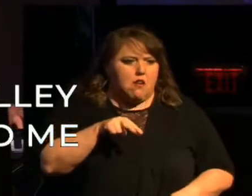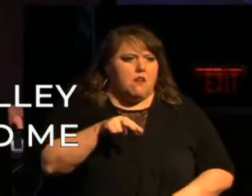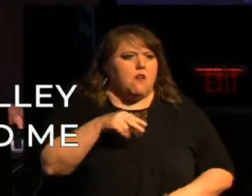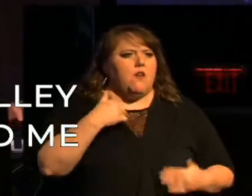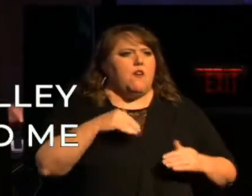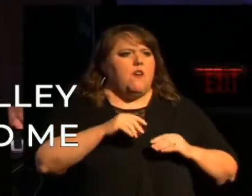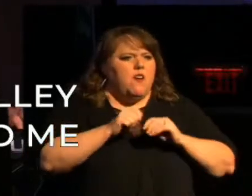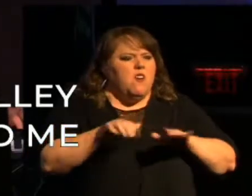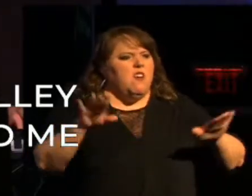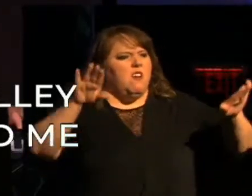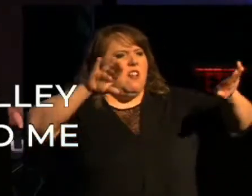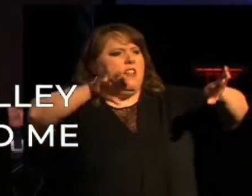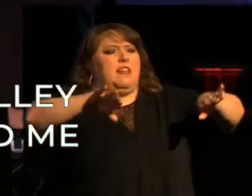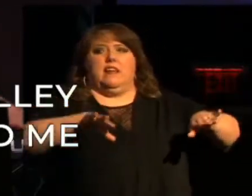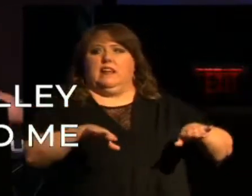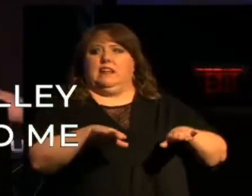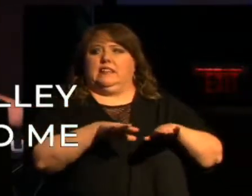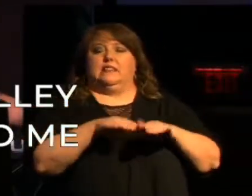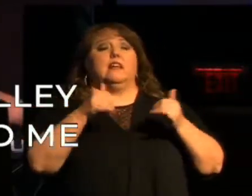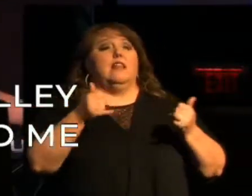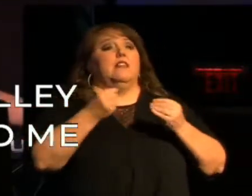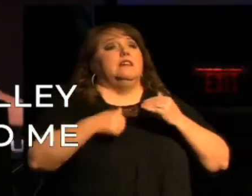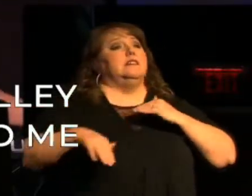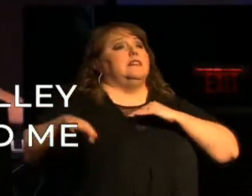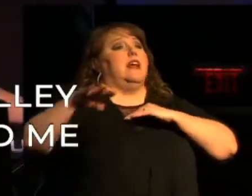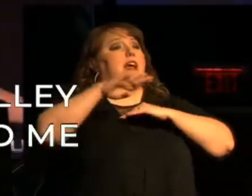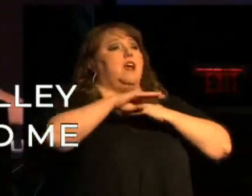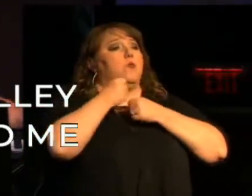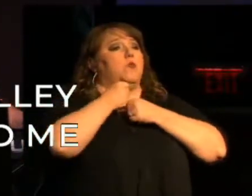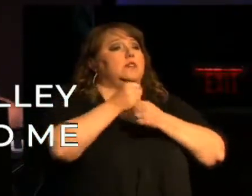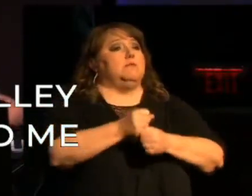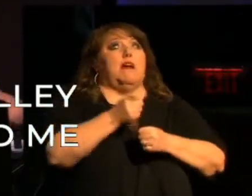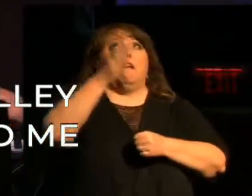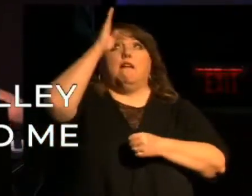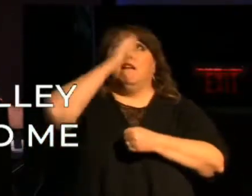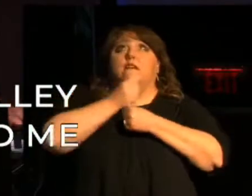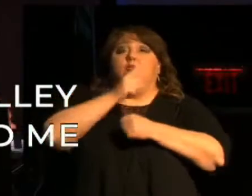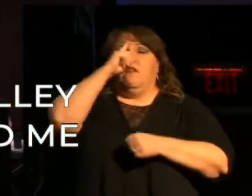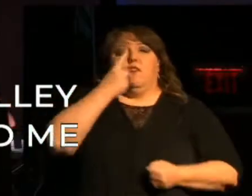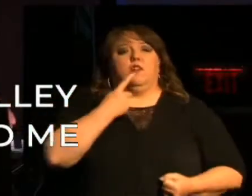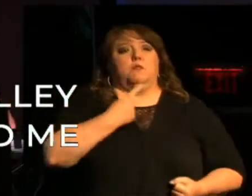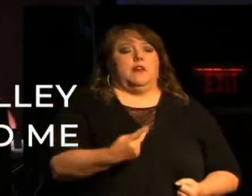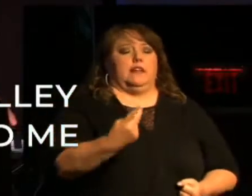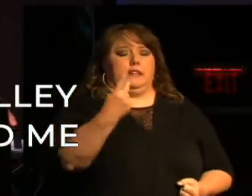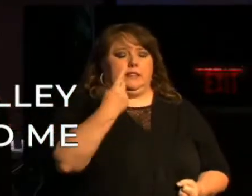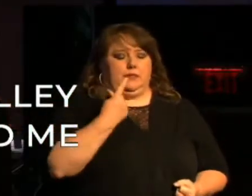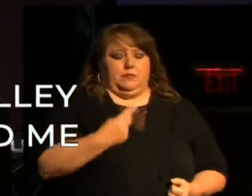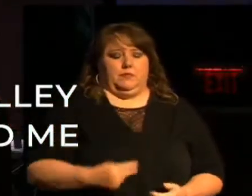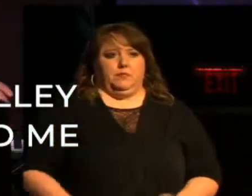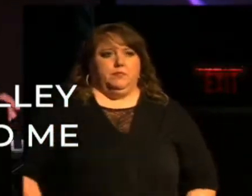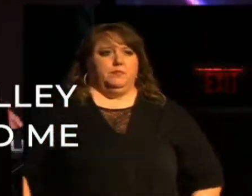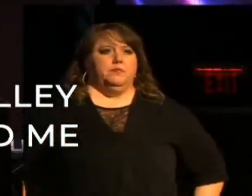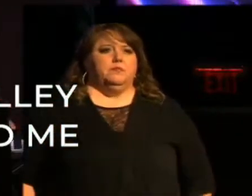golden valley. This land was made for you and me.